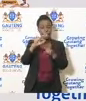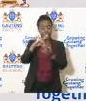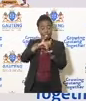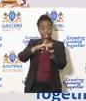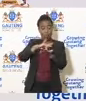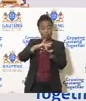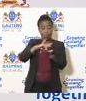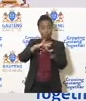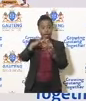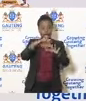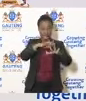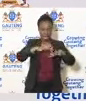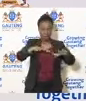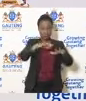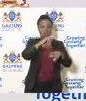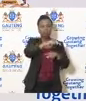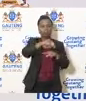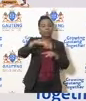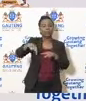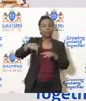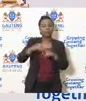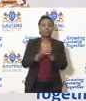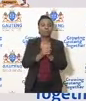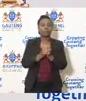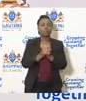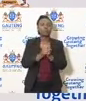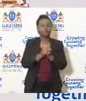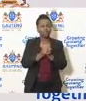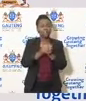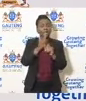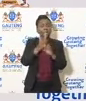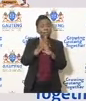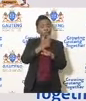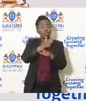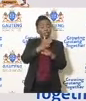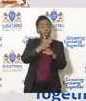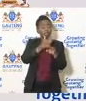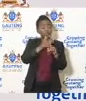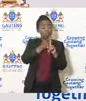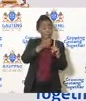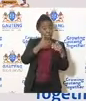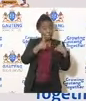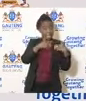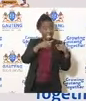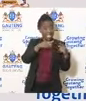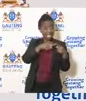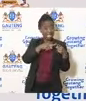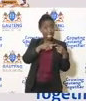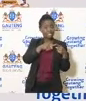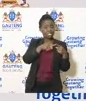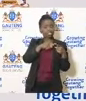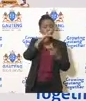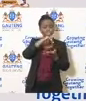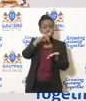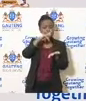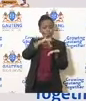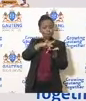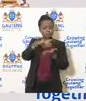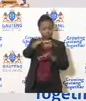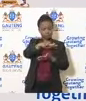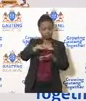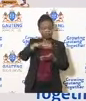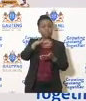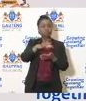area. Centurion was the hotspot right from the beginning, but even